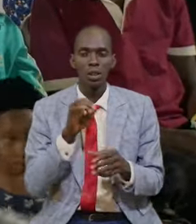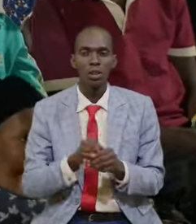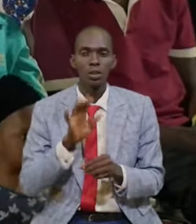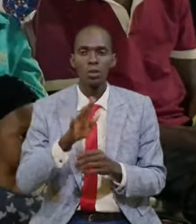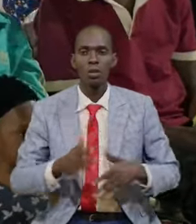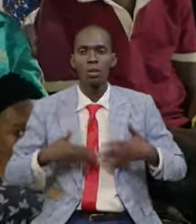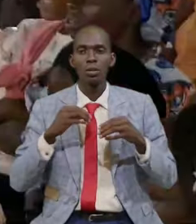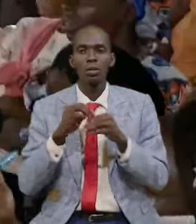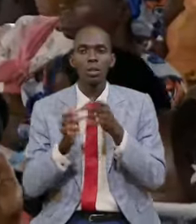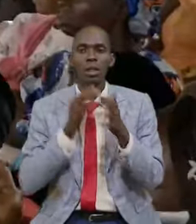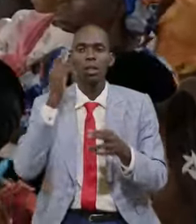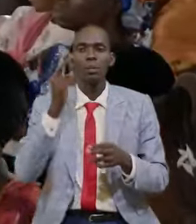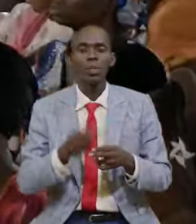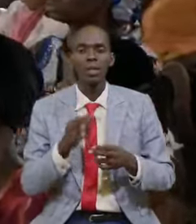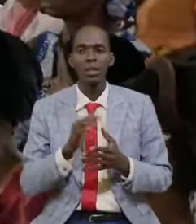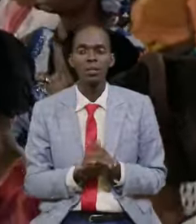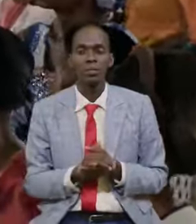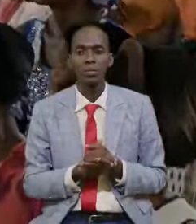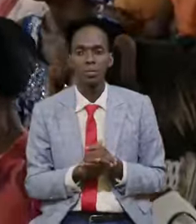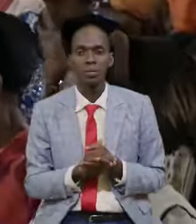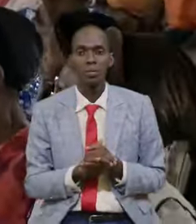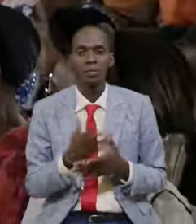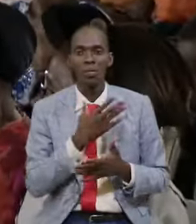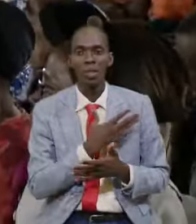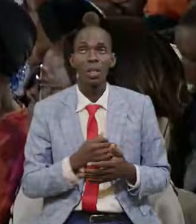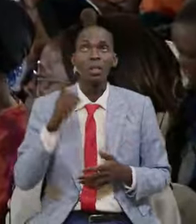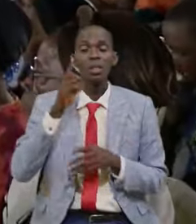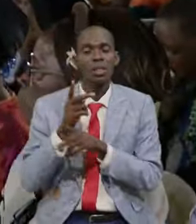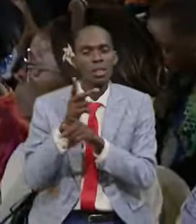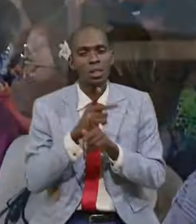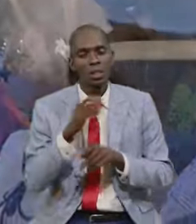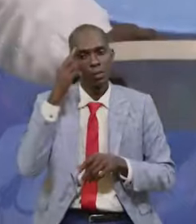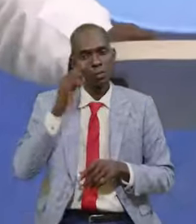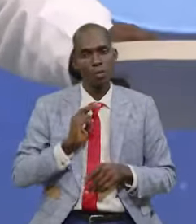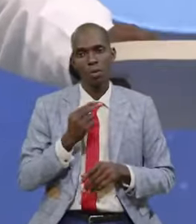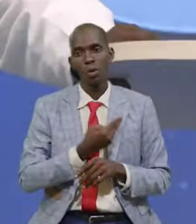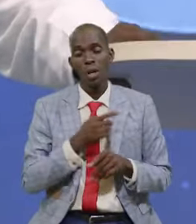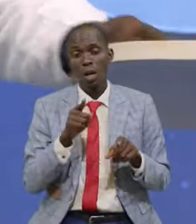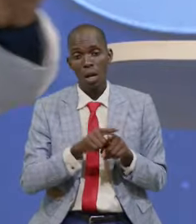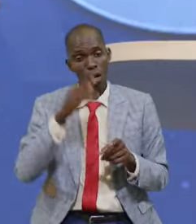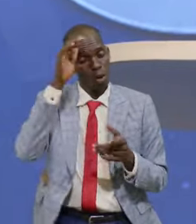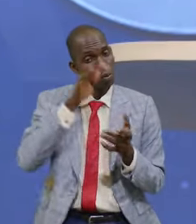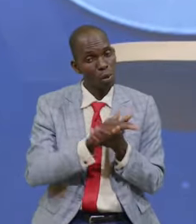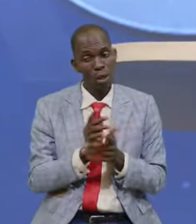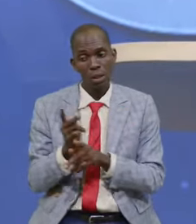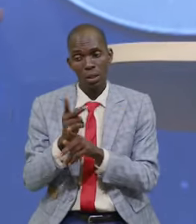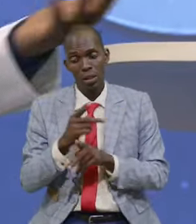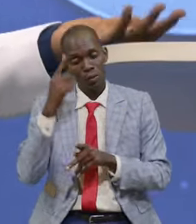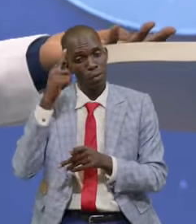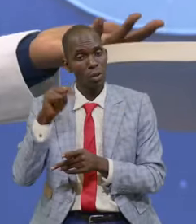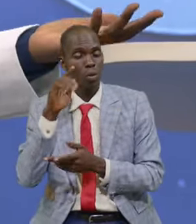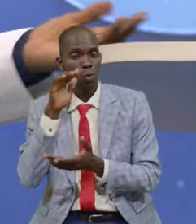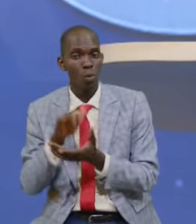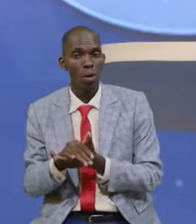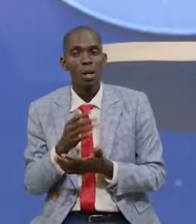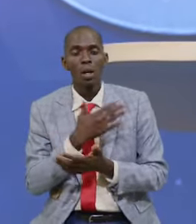in Jesus' name. And then He cares for us as the husband cares for the wife. And when you have come